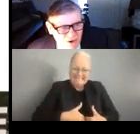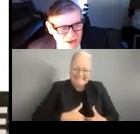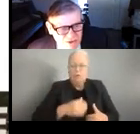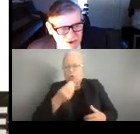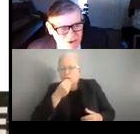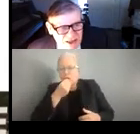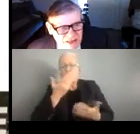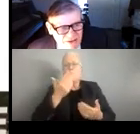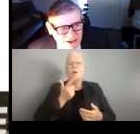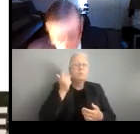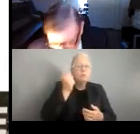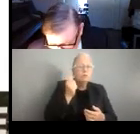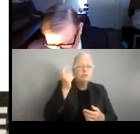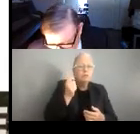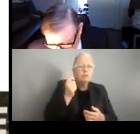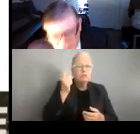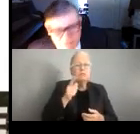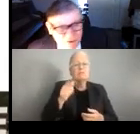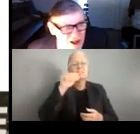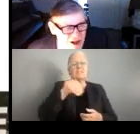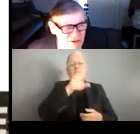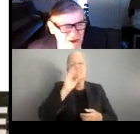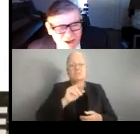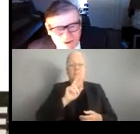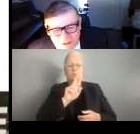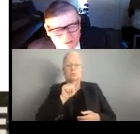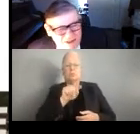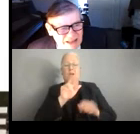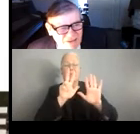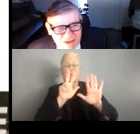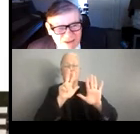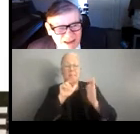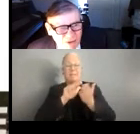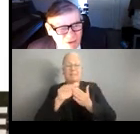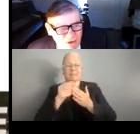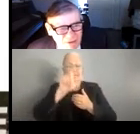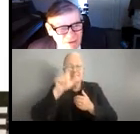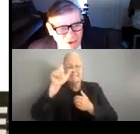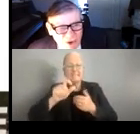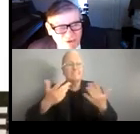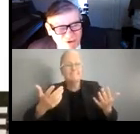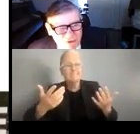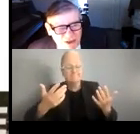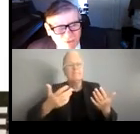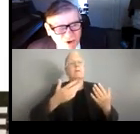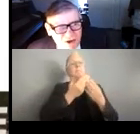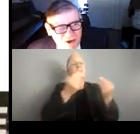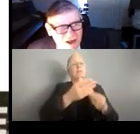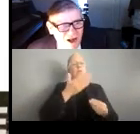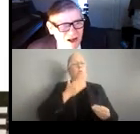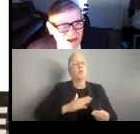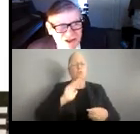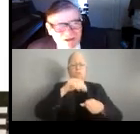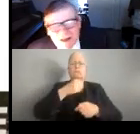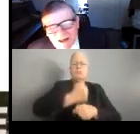or as we saw in South Africa, 2.8 million people. But as a lot of people in South Africa would say, well, we want to be part of the workforce. We don't want